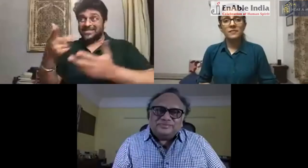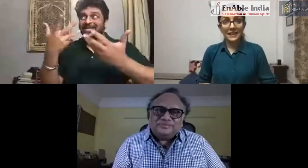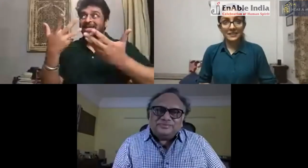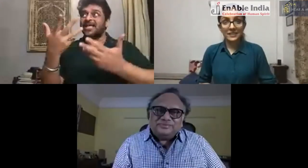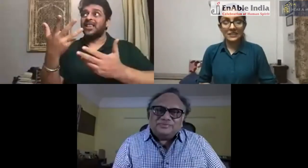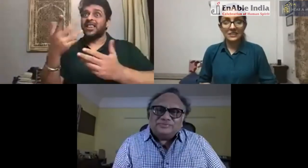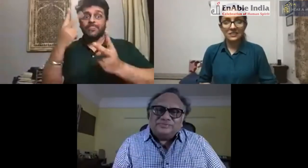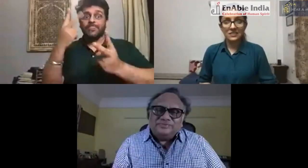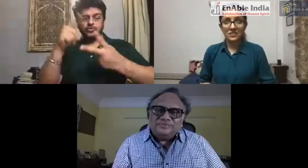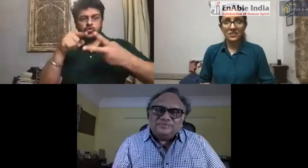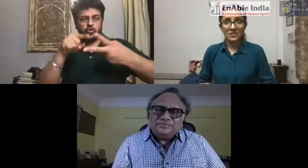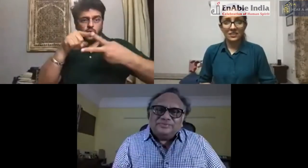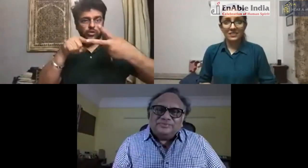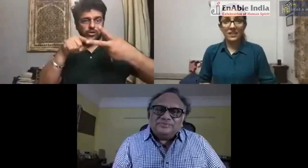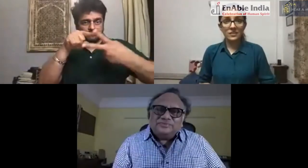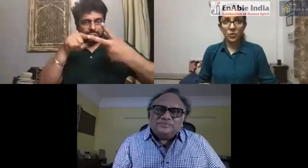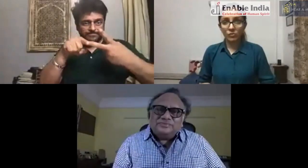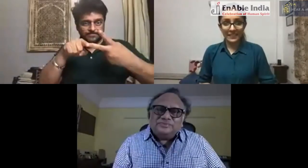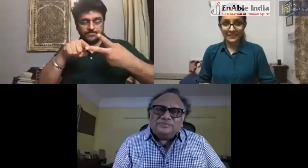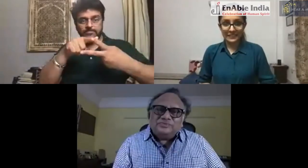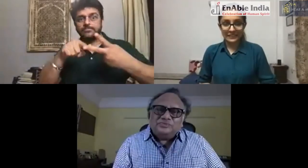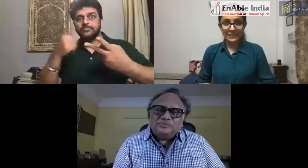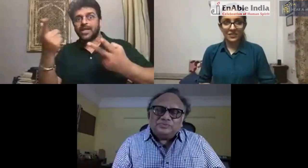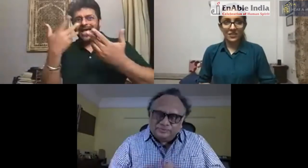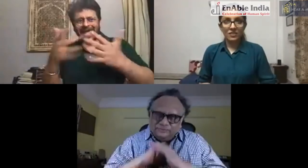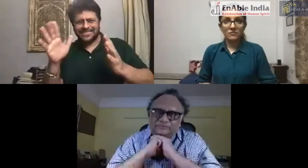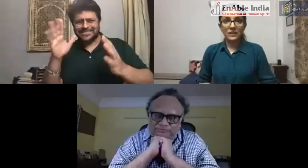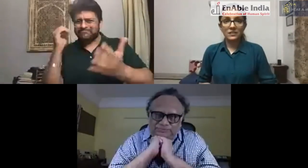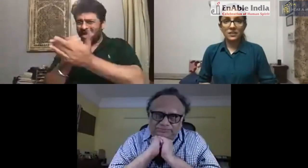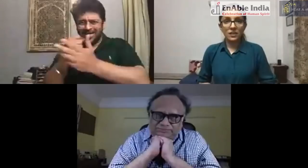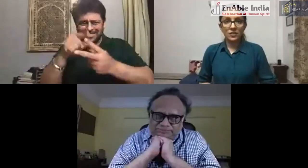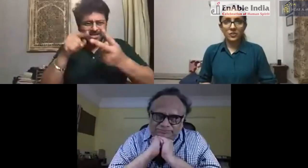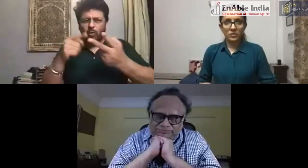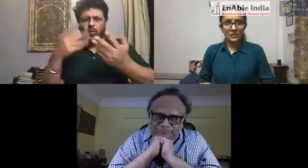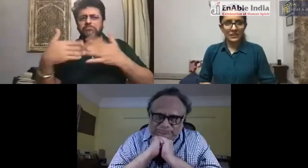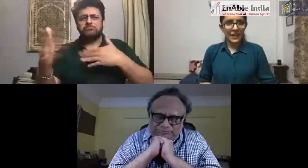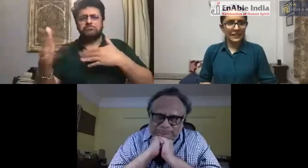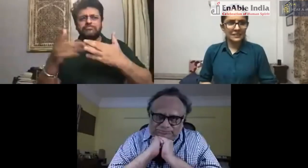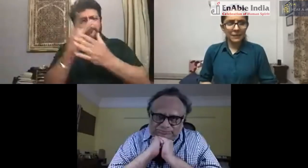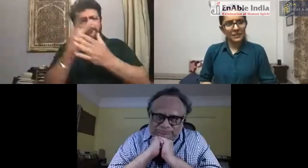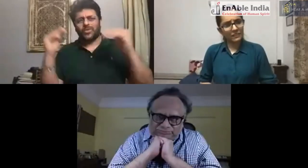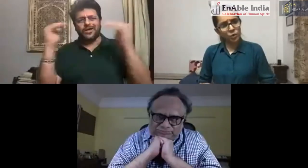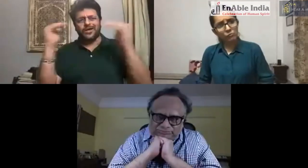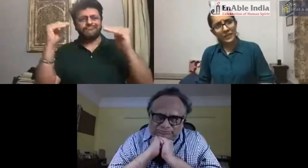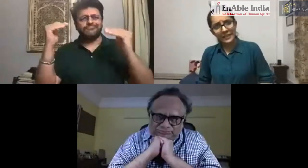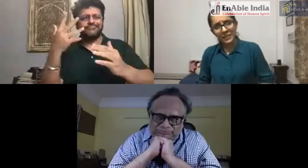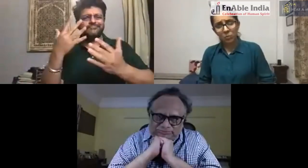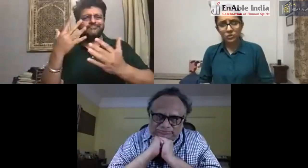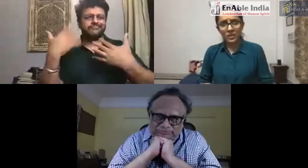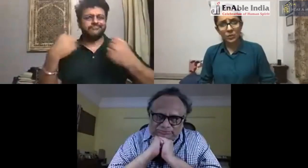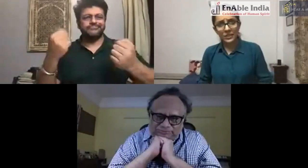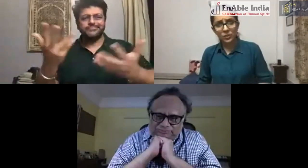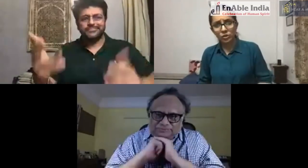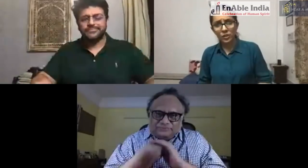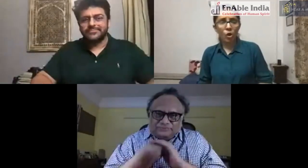For the vaccine, there are two vaccines. One, I mean, can we go for any?